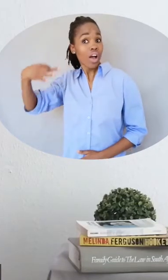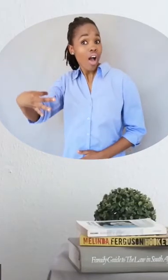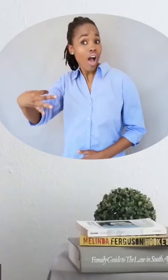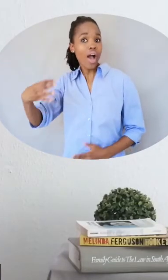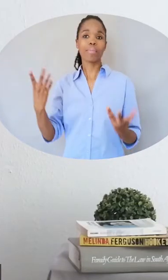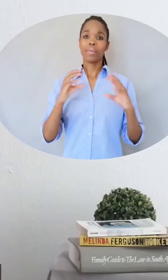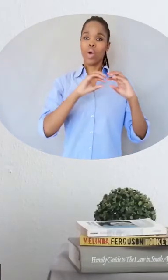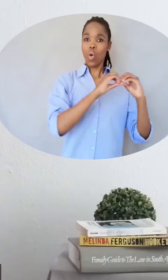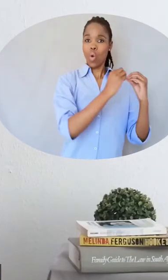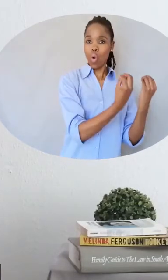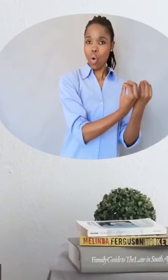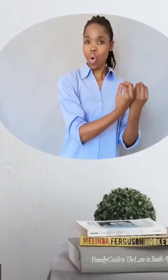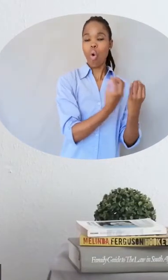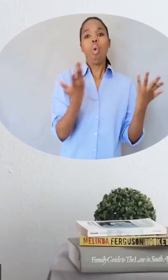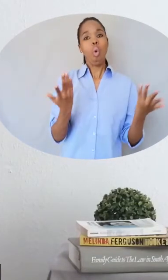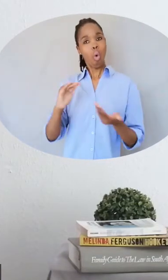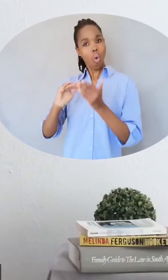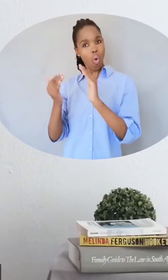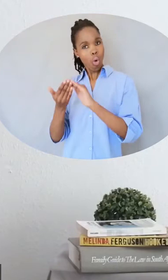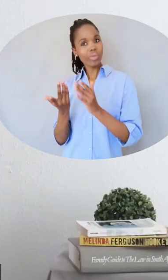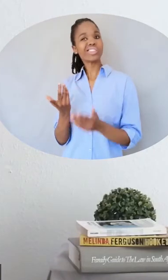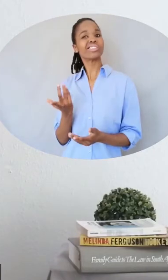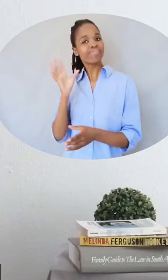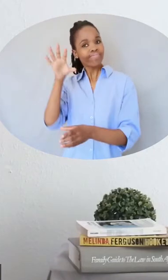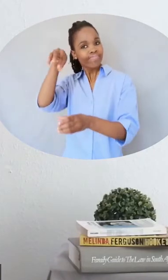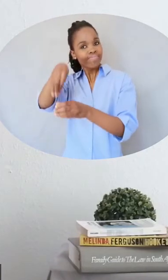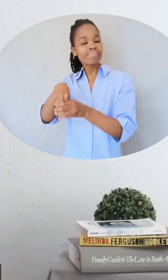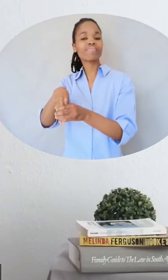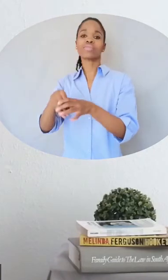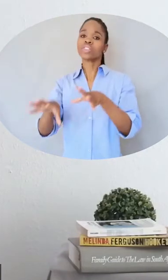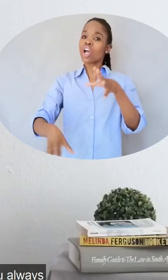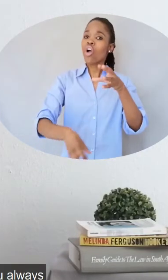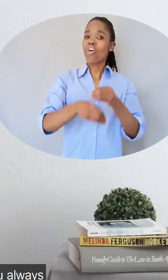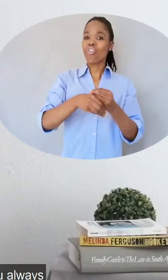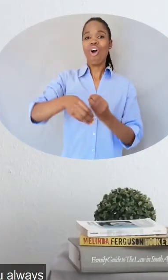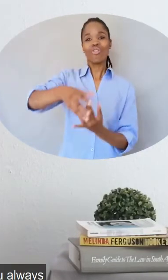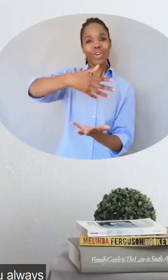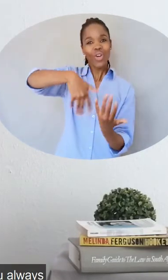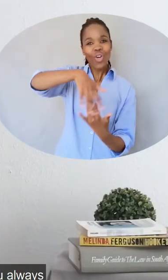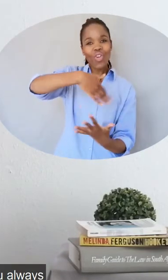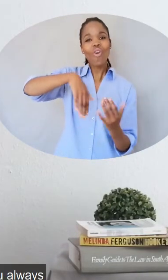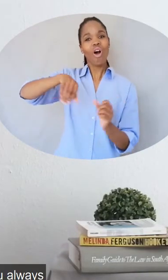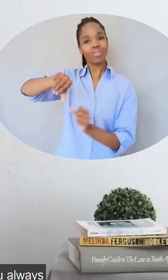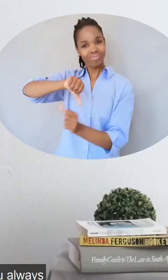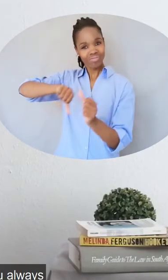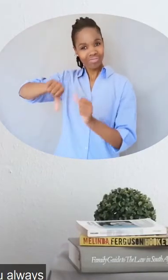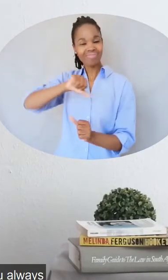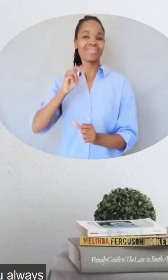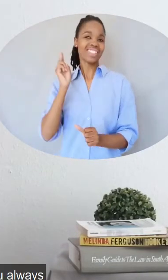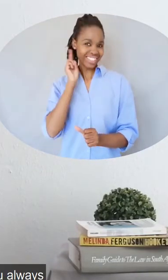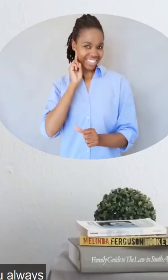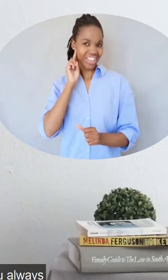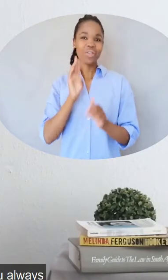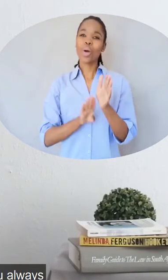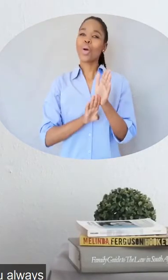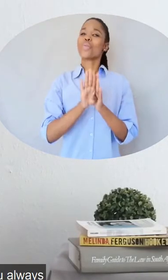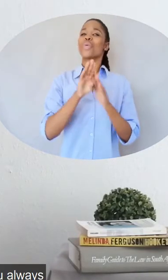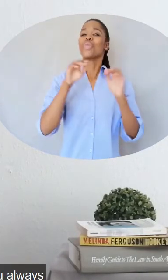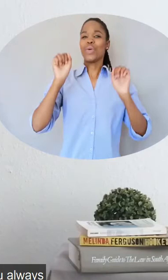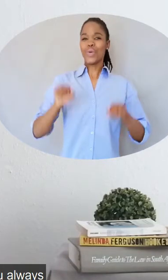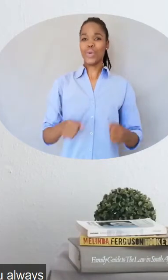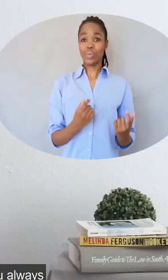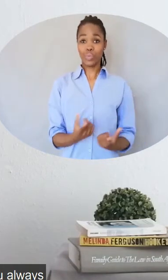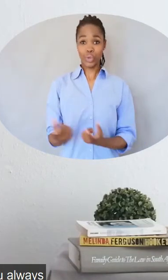in organisations or in your community but just make sure that you always stay around the deaf